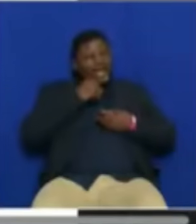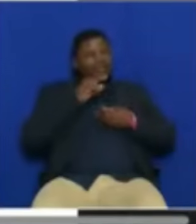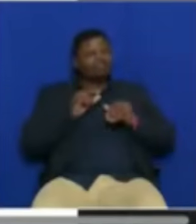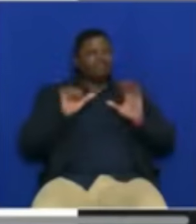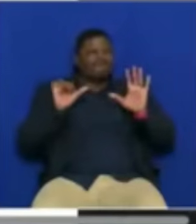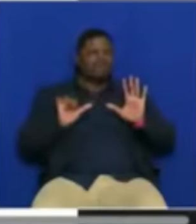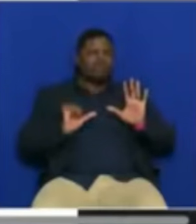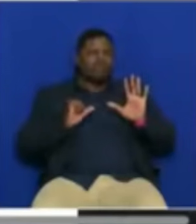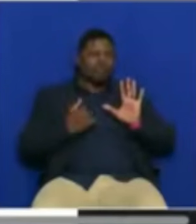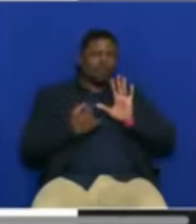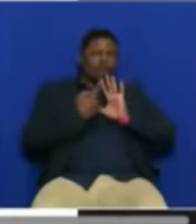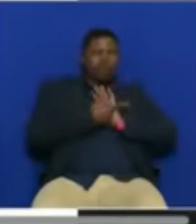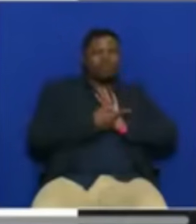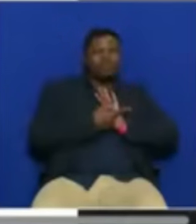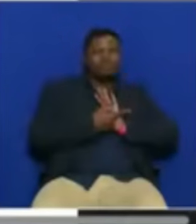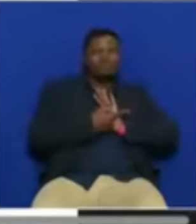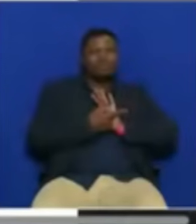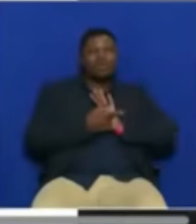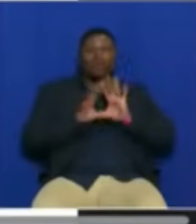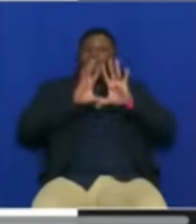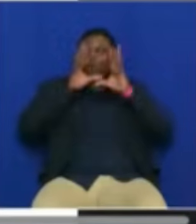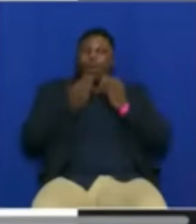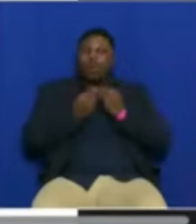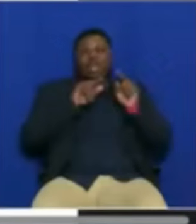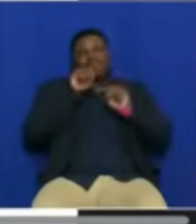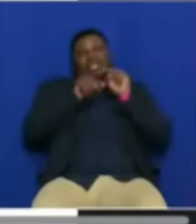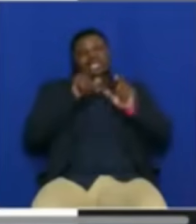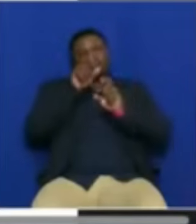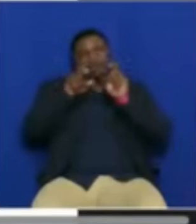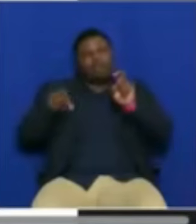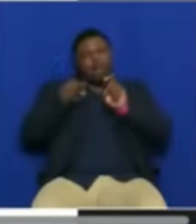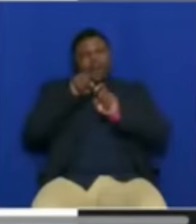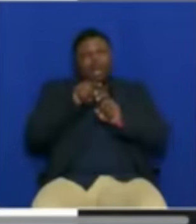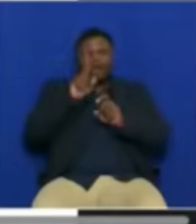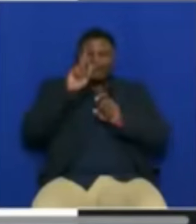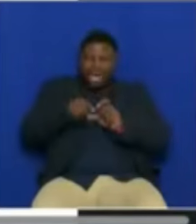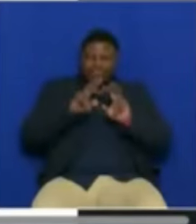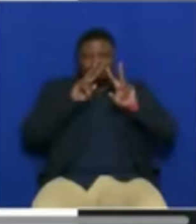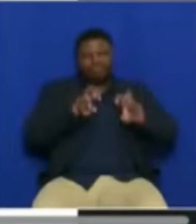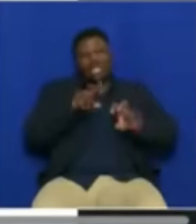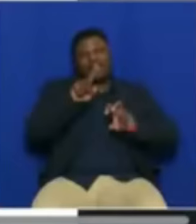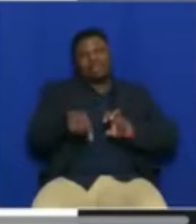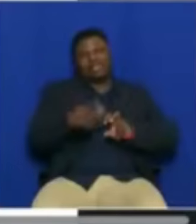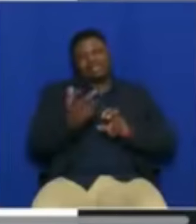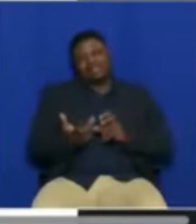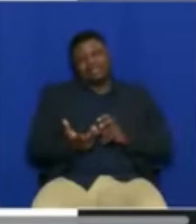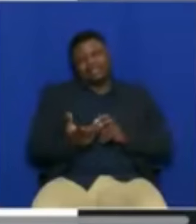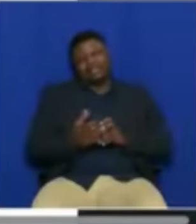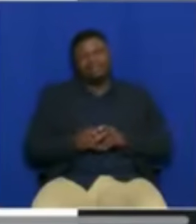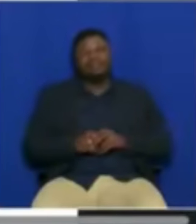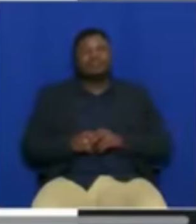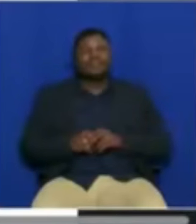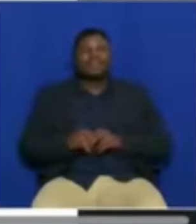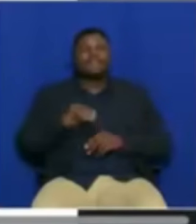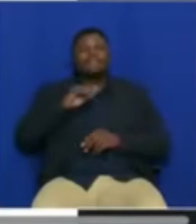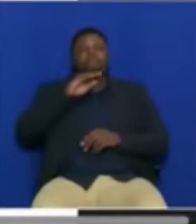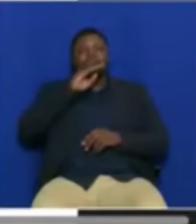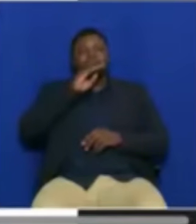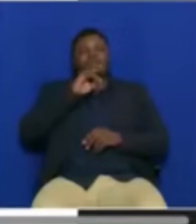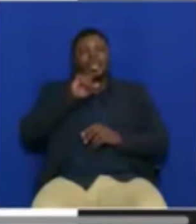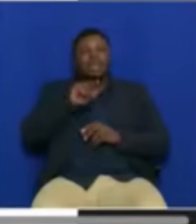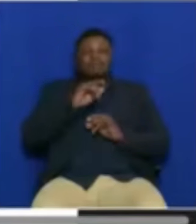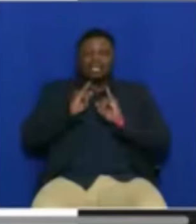people. Okay, so the fact that the first 6 happened to be the panel members that recommended Mrs.